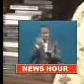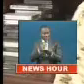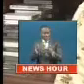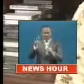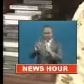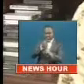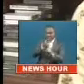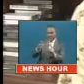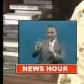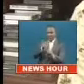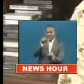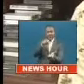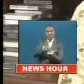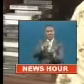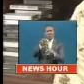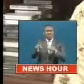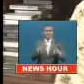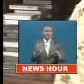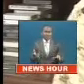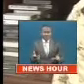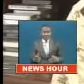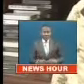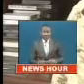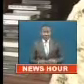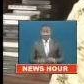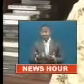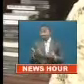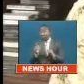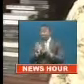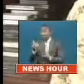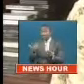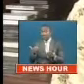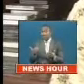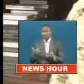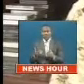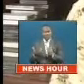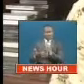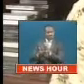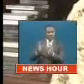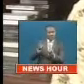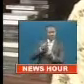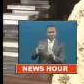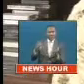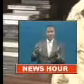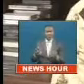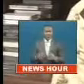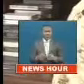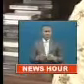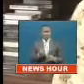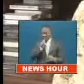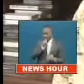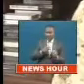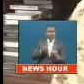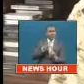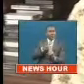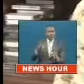these platforms, because the violations sometimes go beyond physical violations to technical violations, to surveillance, to privacy